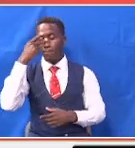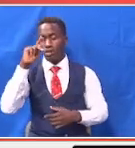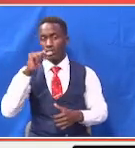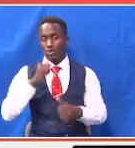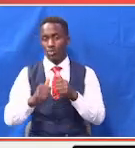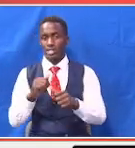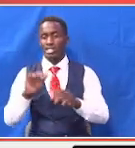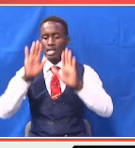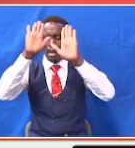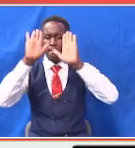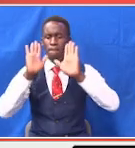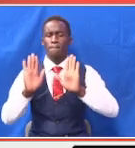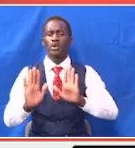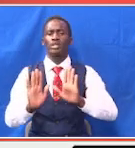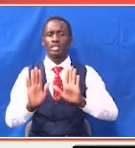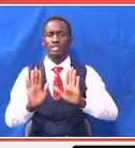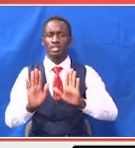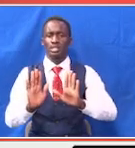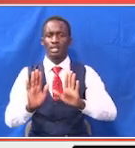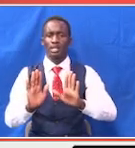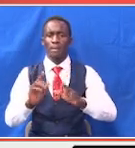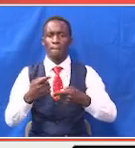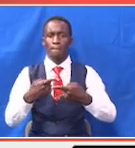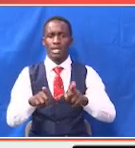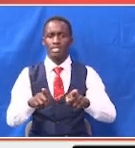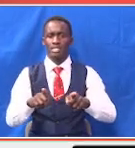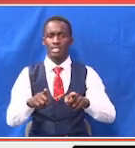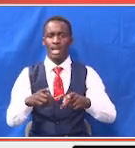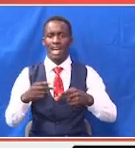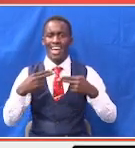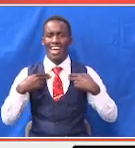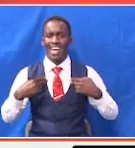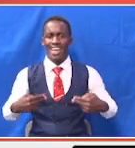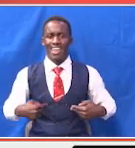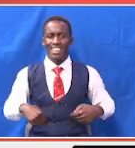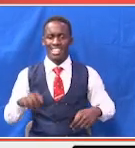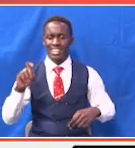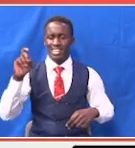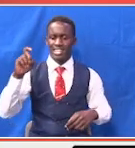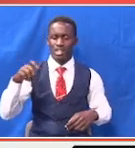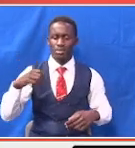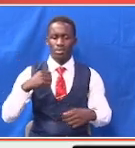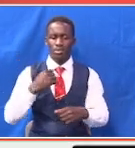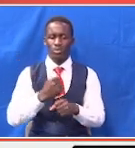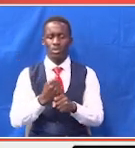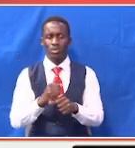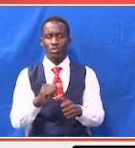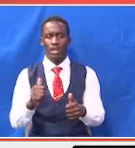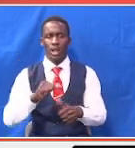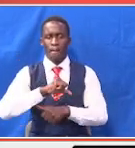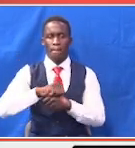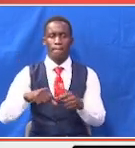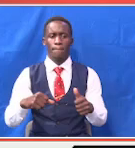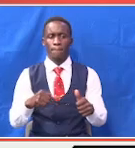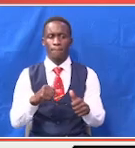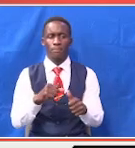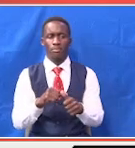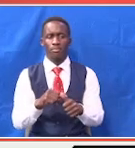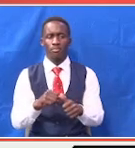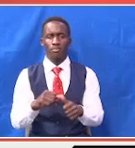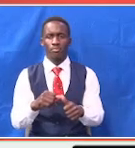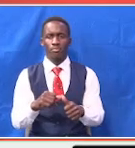important, but health need to be really woven, particularly on domestic, and then